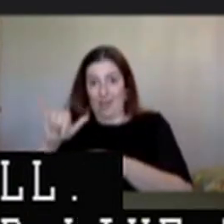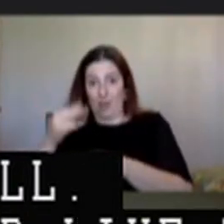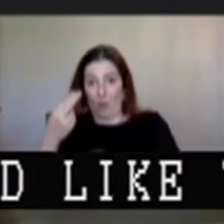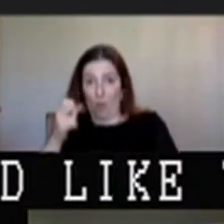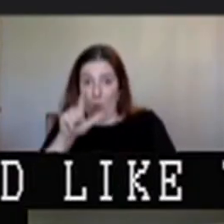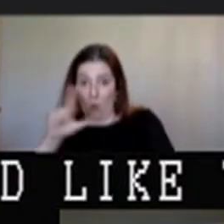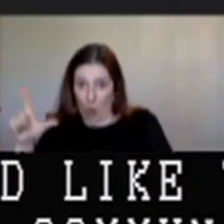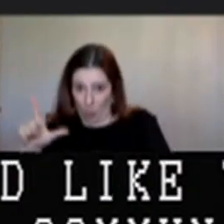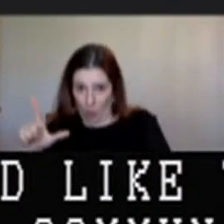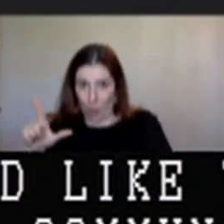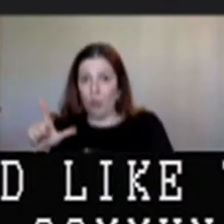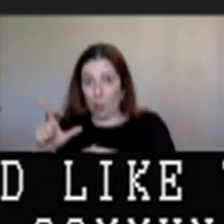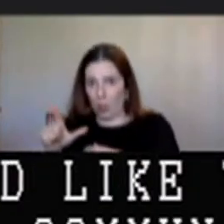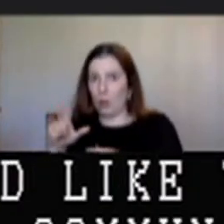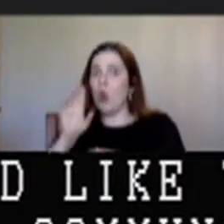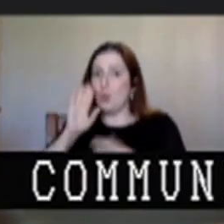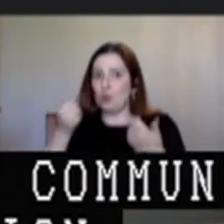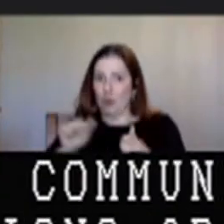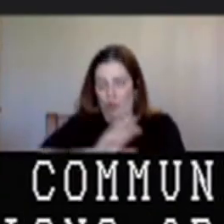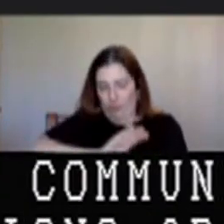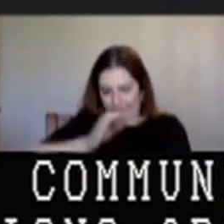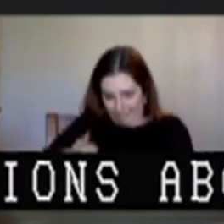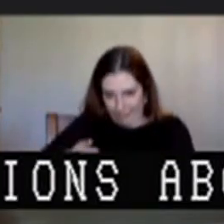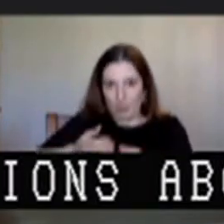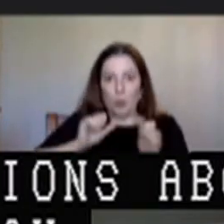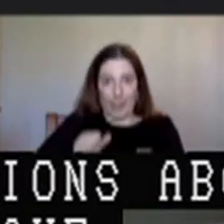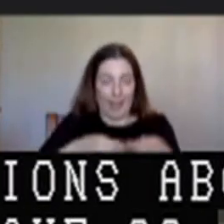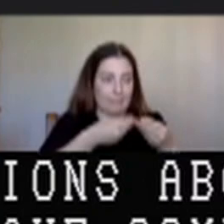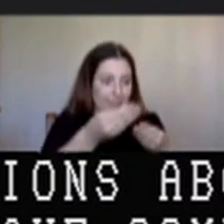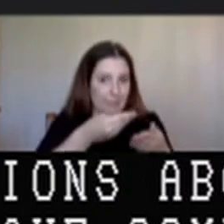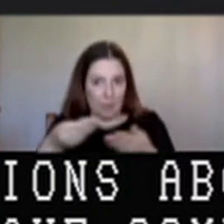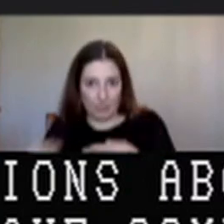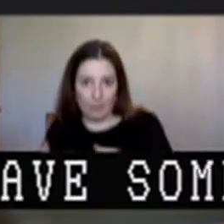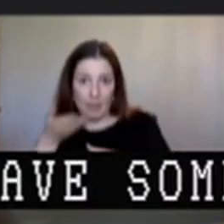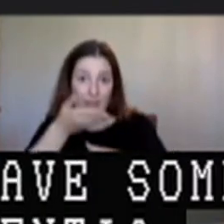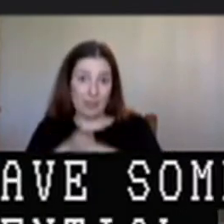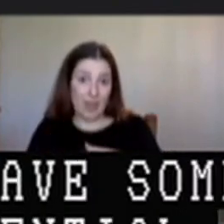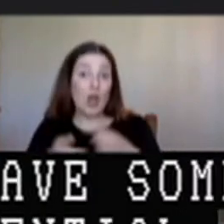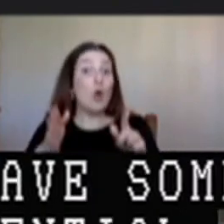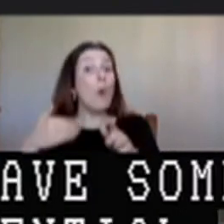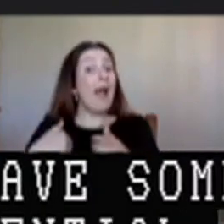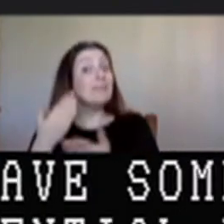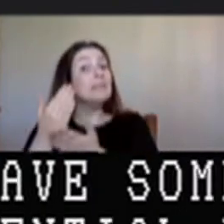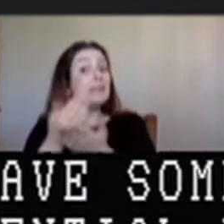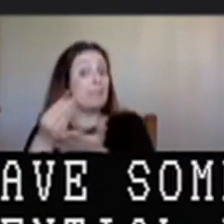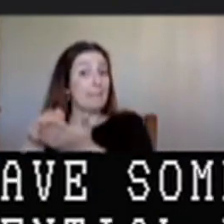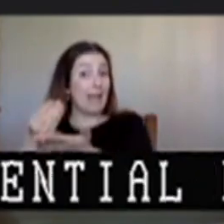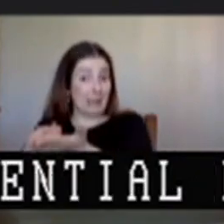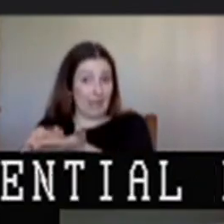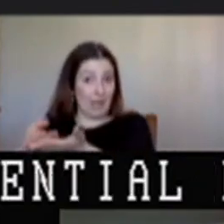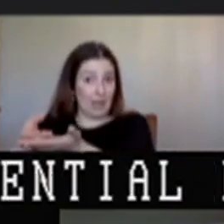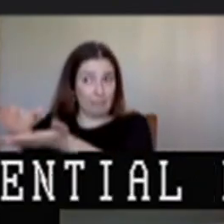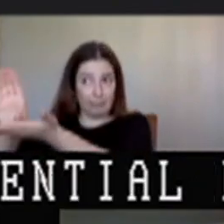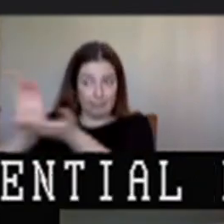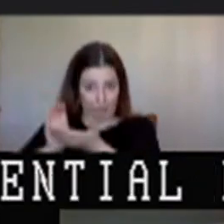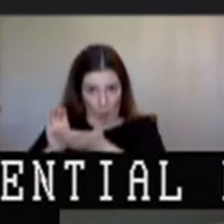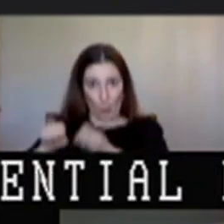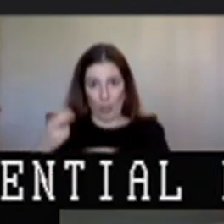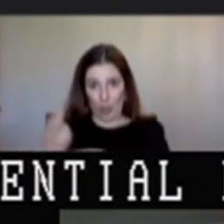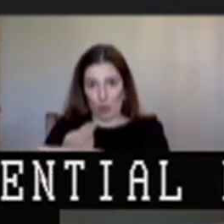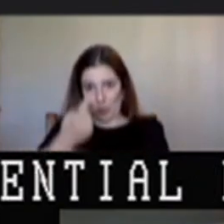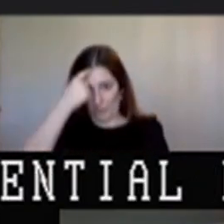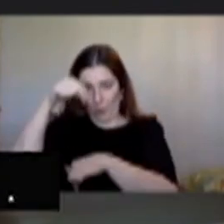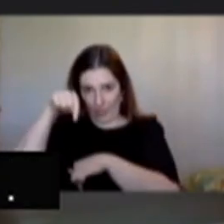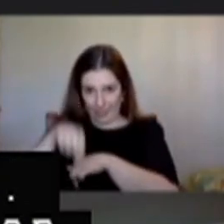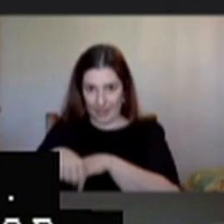about that. We do have some funding that we can potentially use for this project. So the only good news is